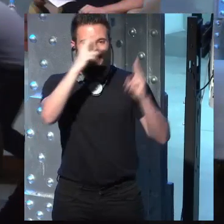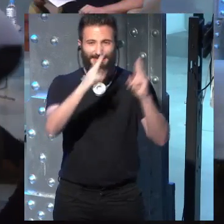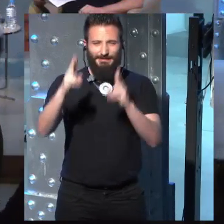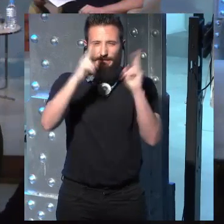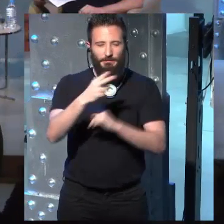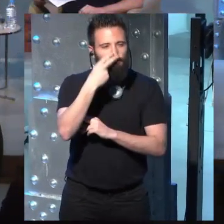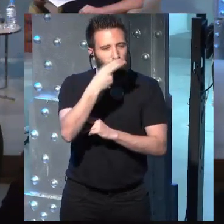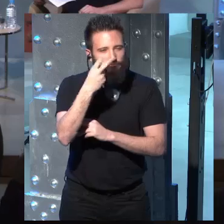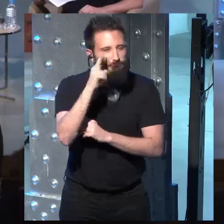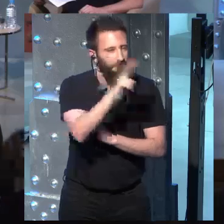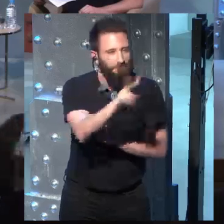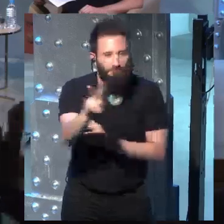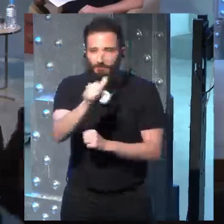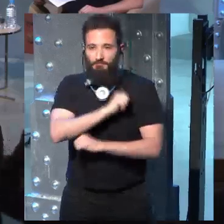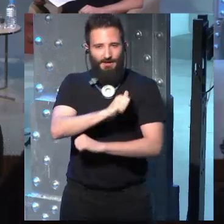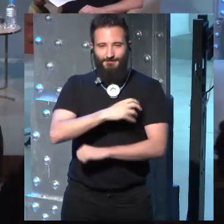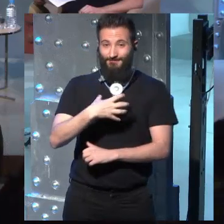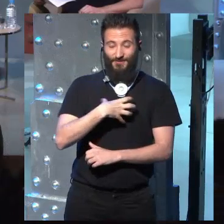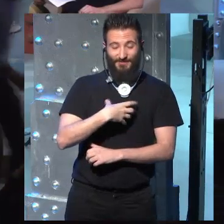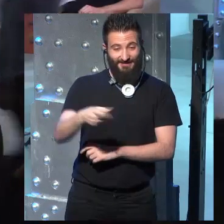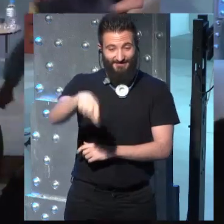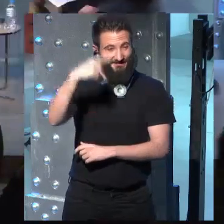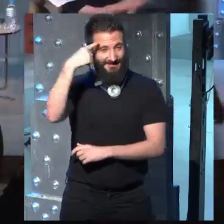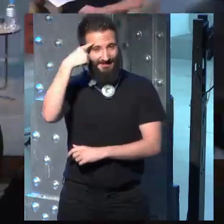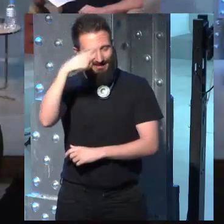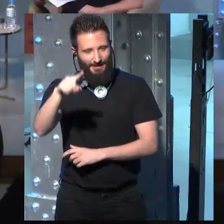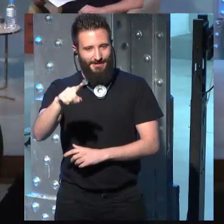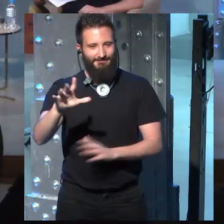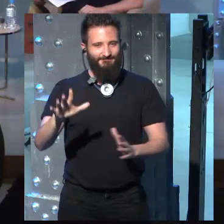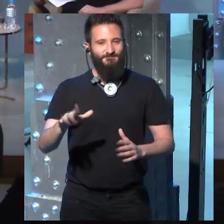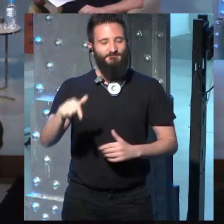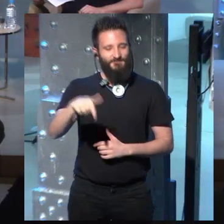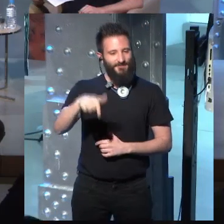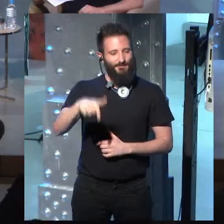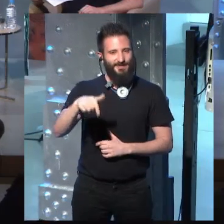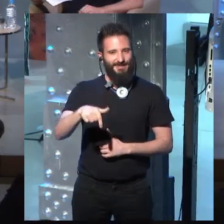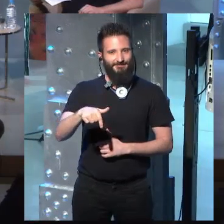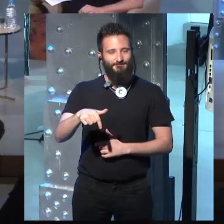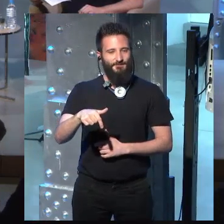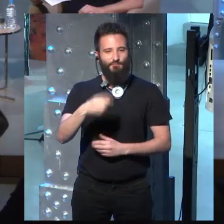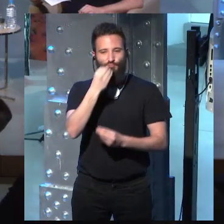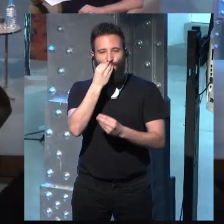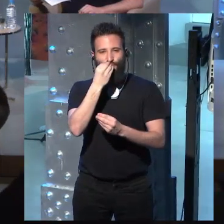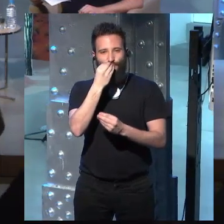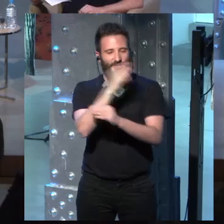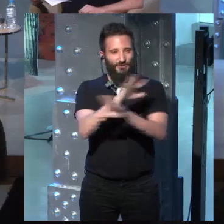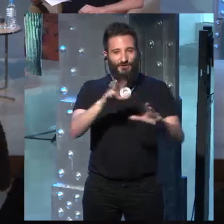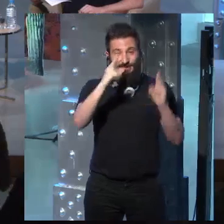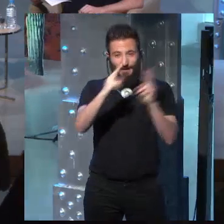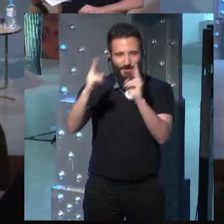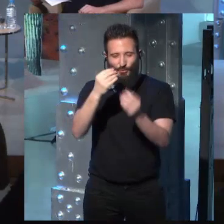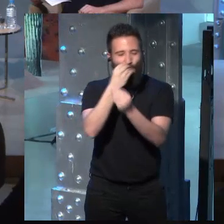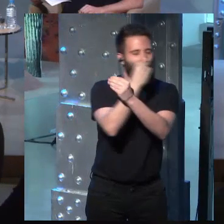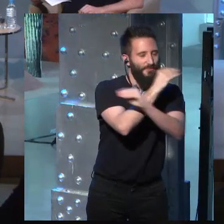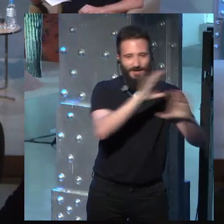also everybody is a little bit trepidatious. They want to relish it as long